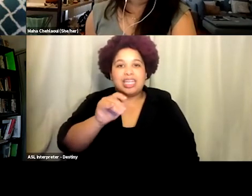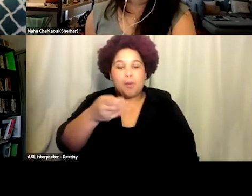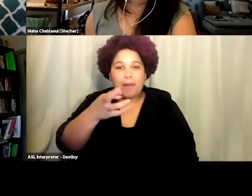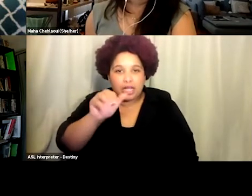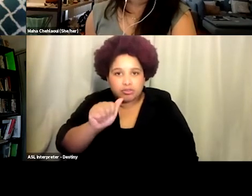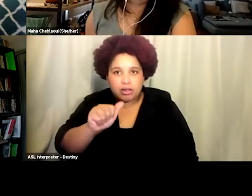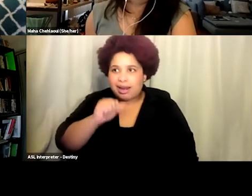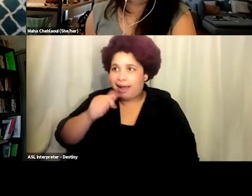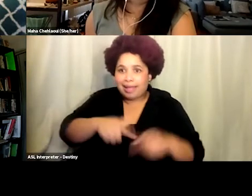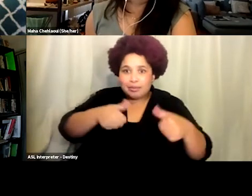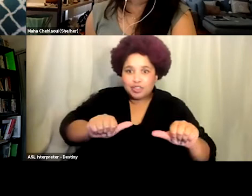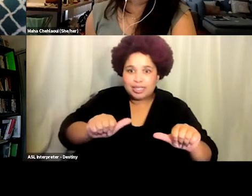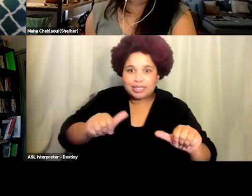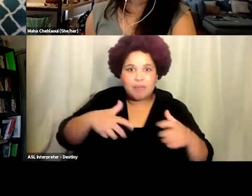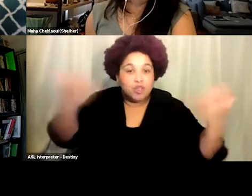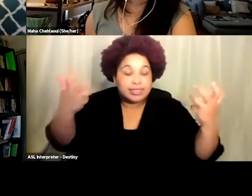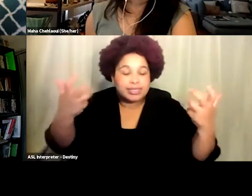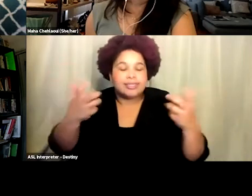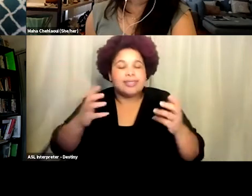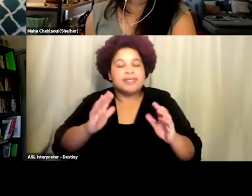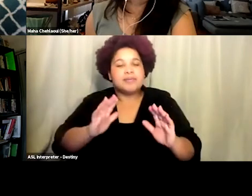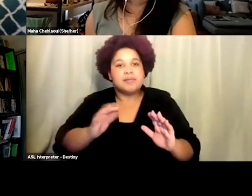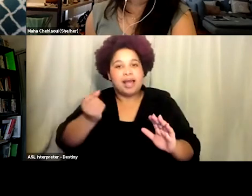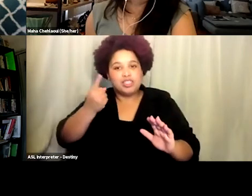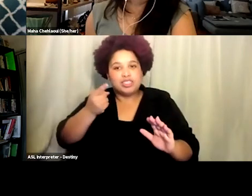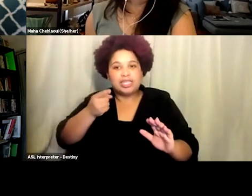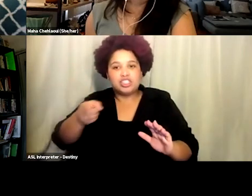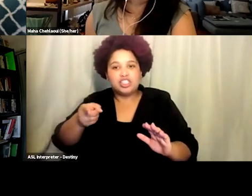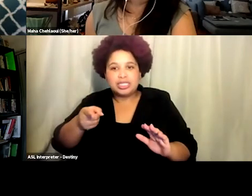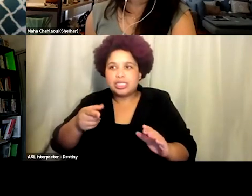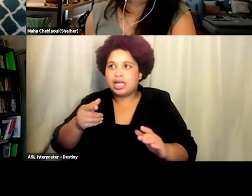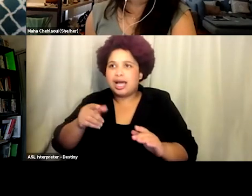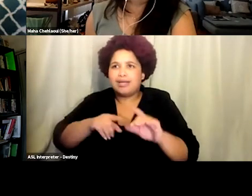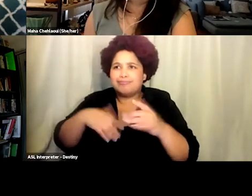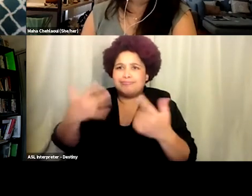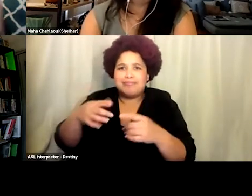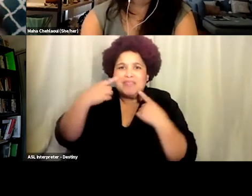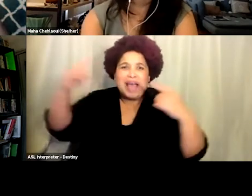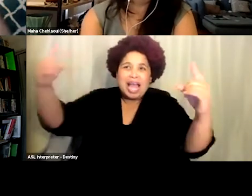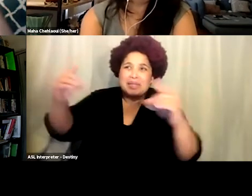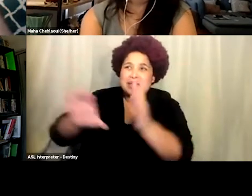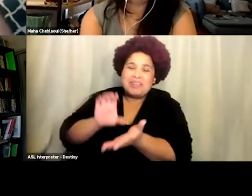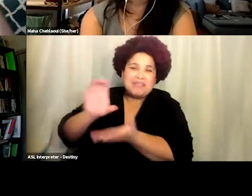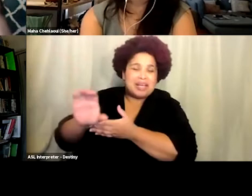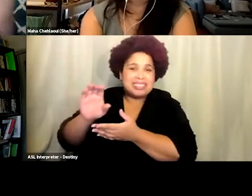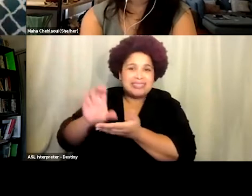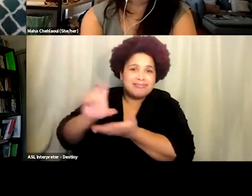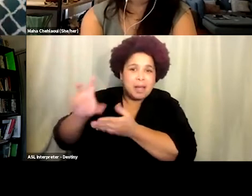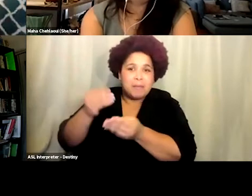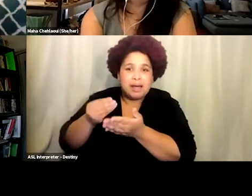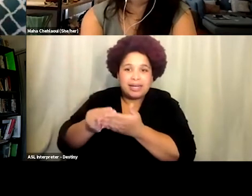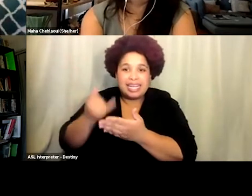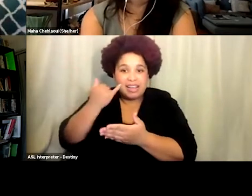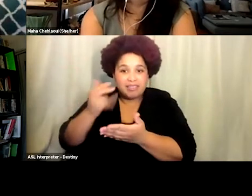Cleopatra, I am furious. But I know that she is a box office star. Everybody wanna invest money in her. People know if they